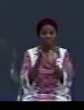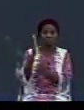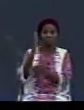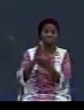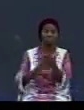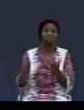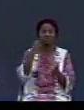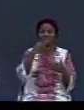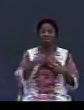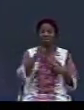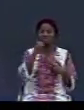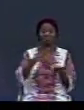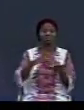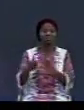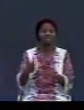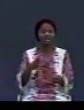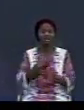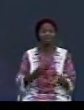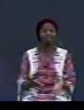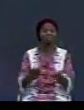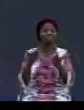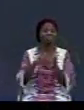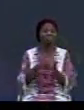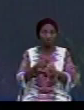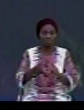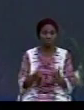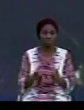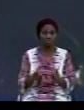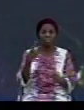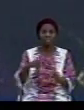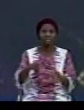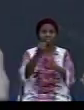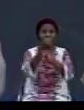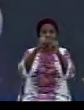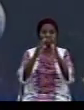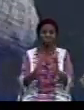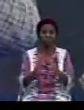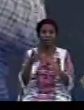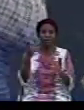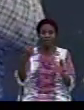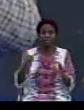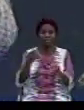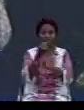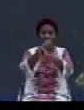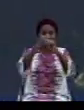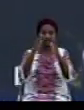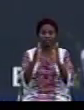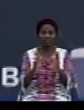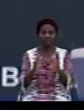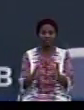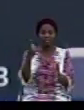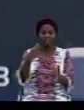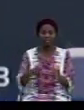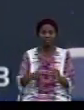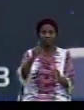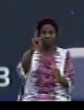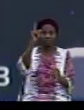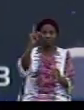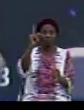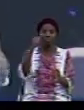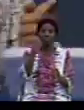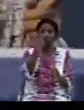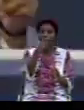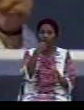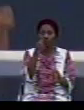again. But the Savior, but the Redeemer, but the one that brings